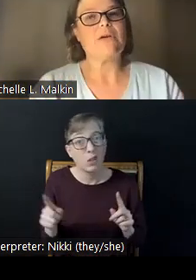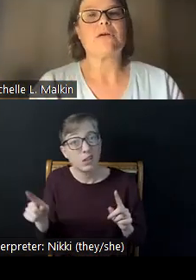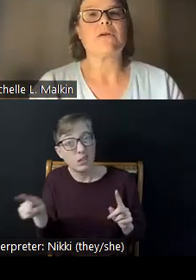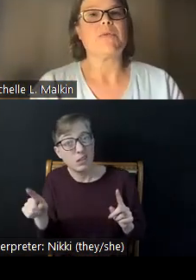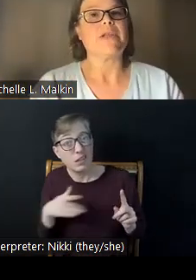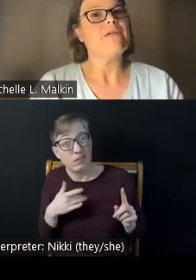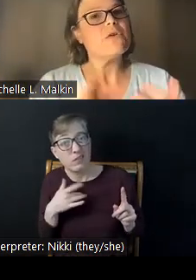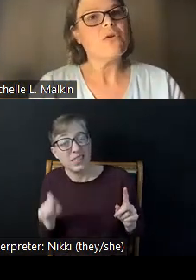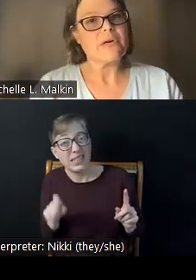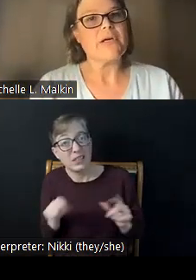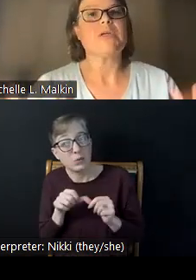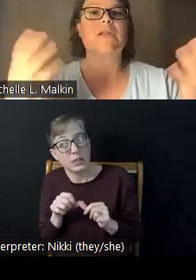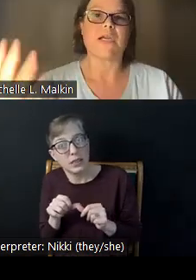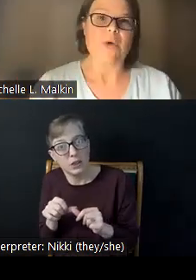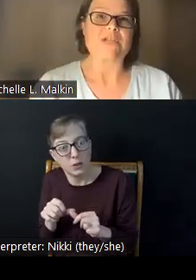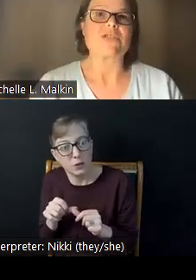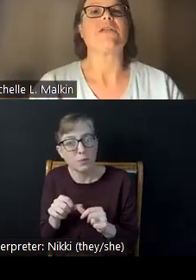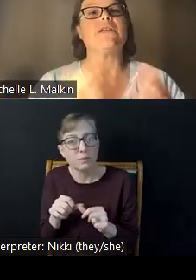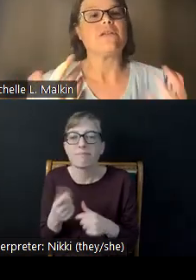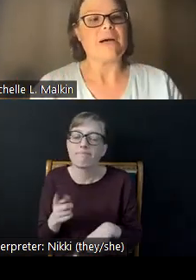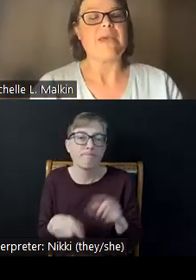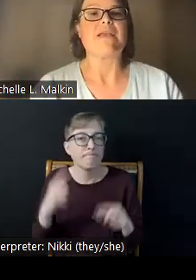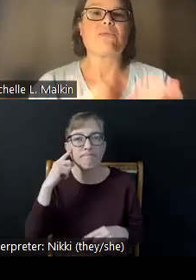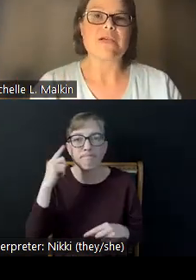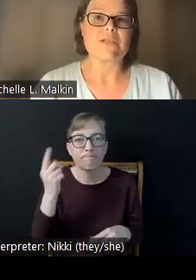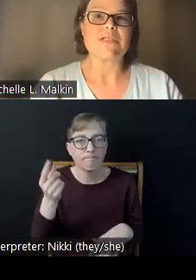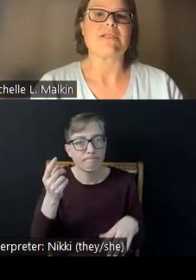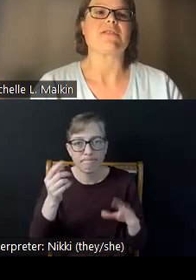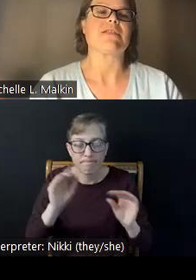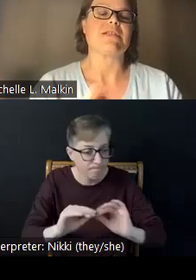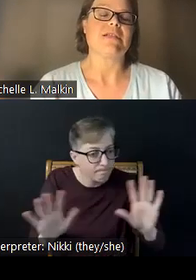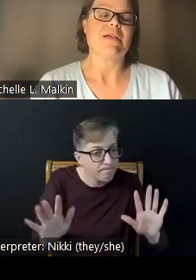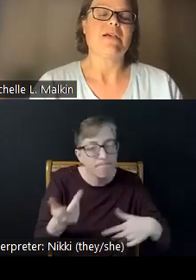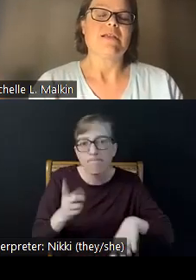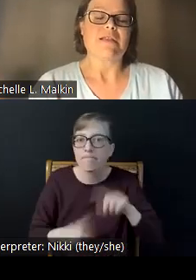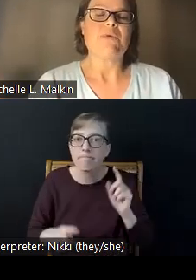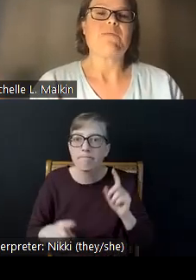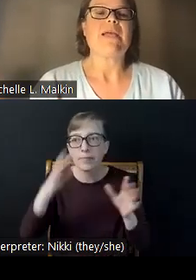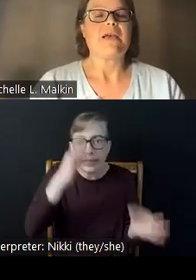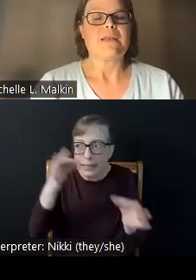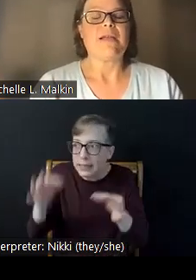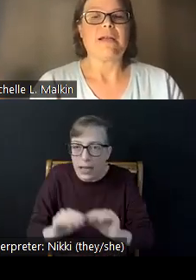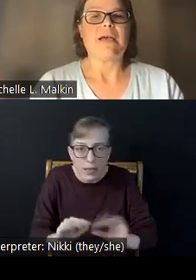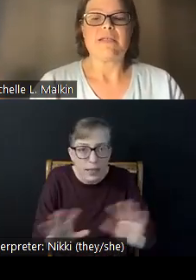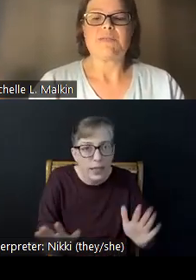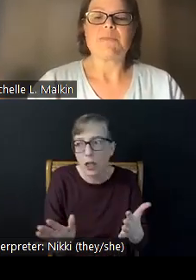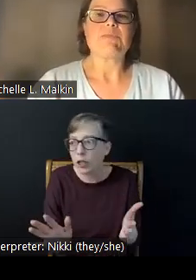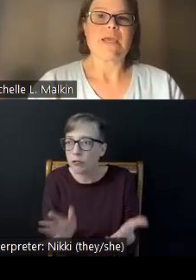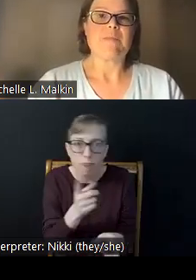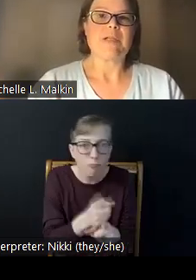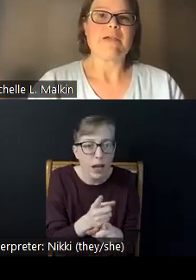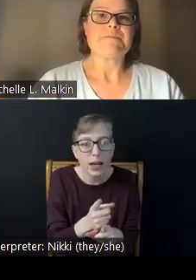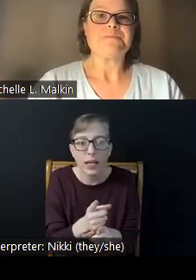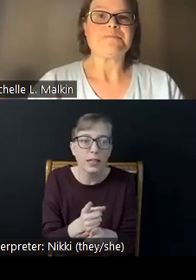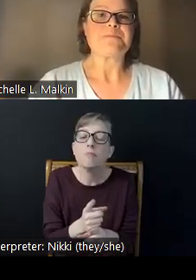fueling their belief, they're no longer able to think rationally, and they're not making the rational decisions and that they would have made had they not had these problems